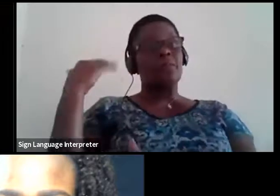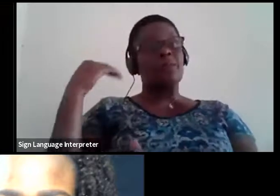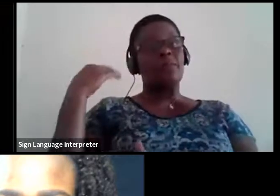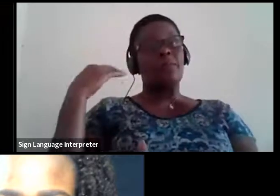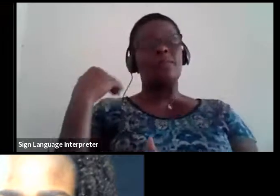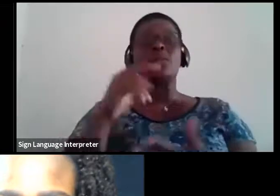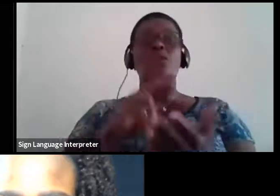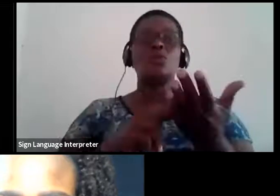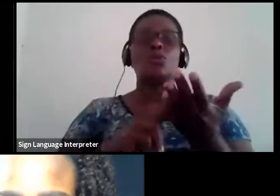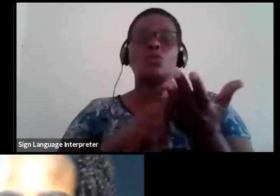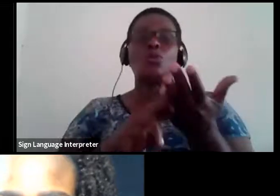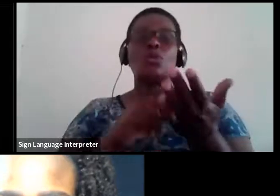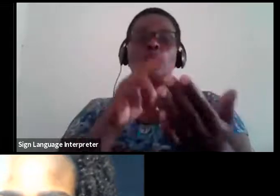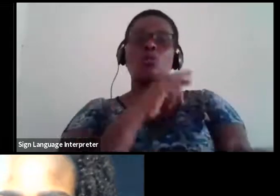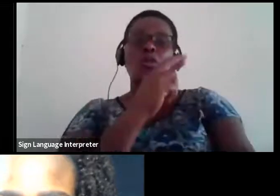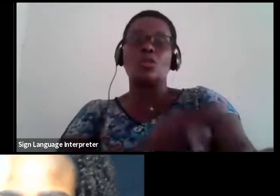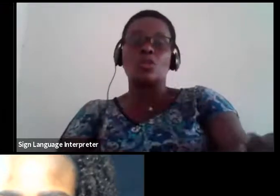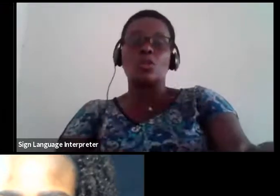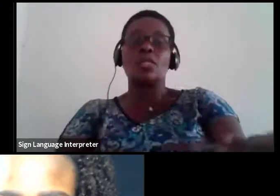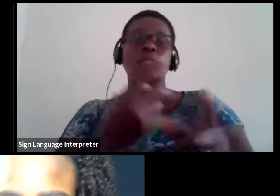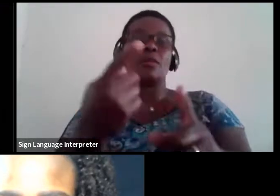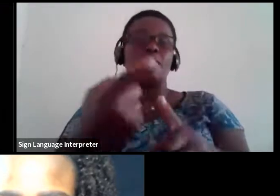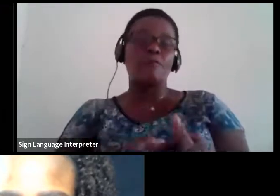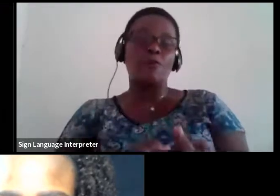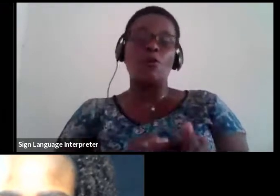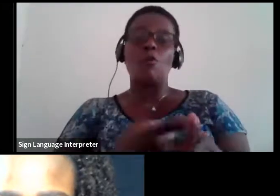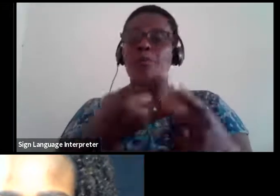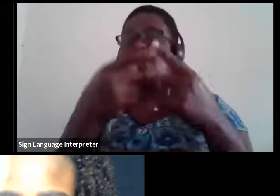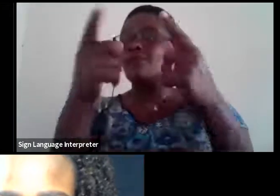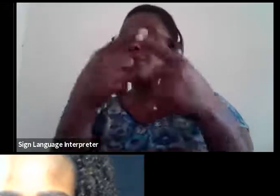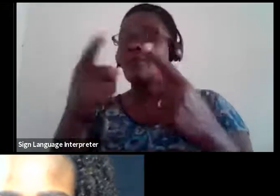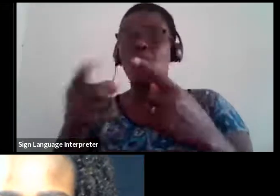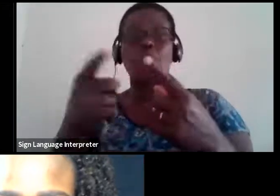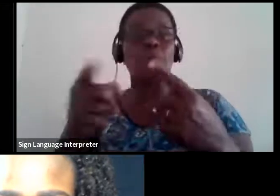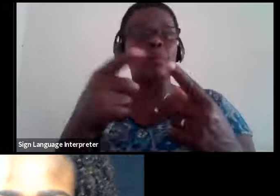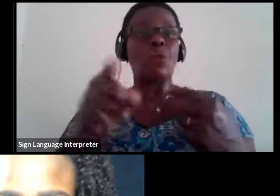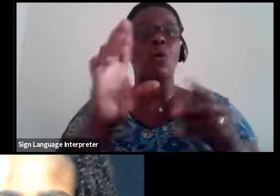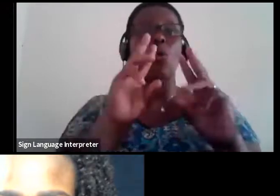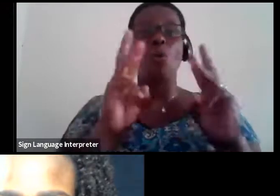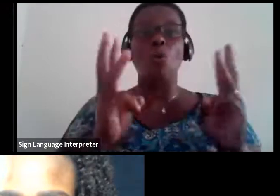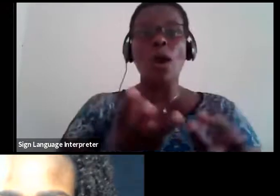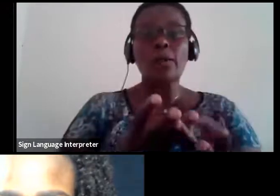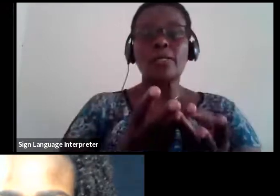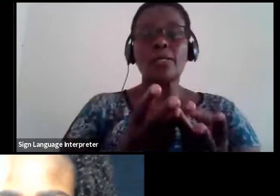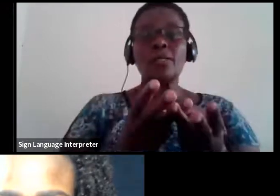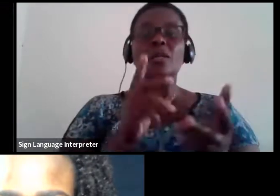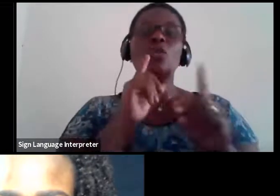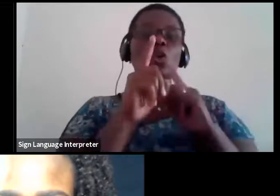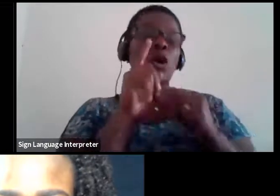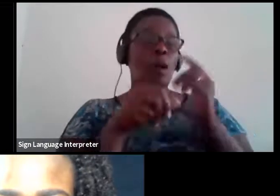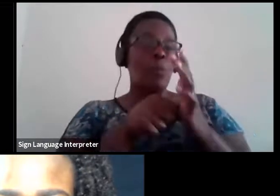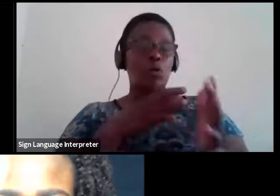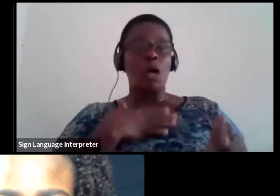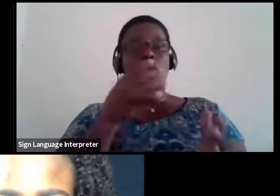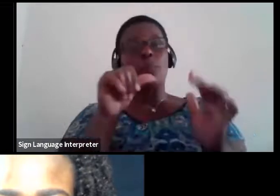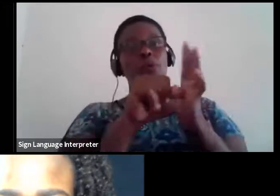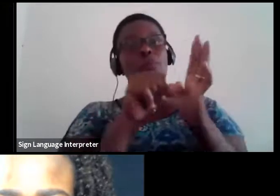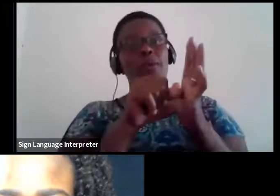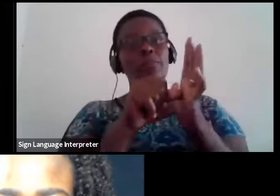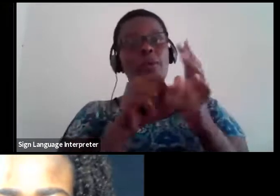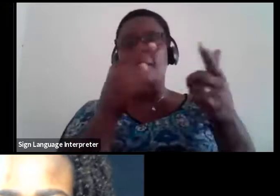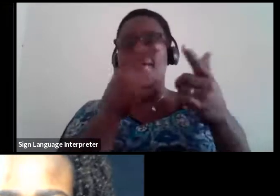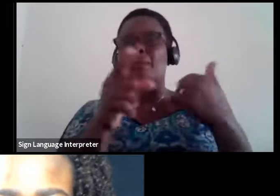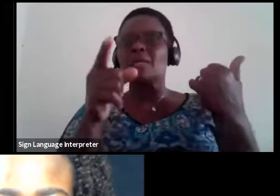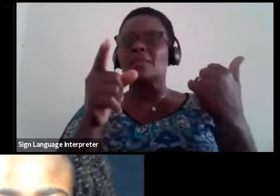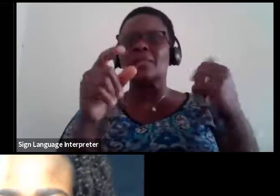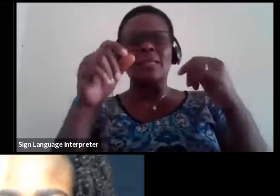from the different parts of the world. They're talking about our problems and they don't go through those problems. But now